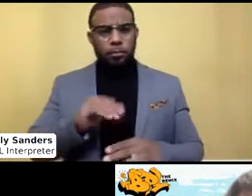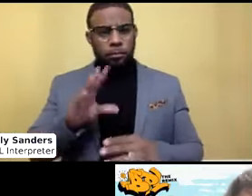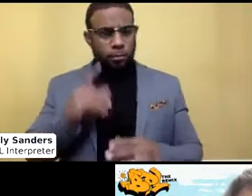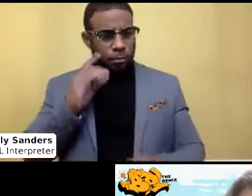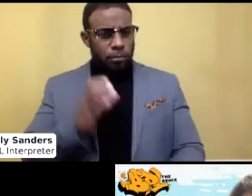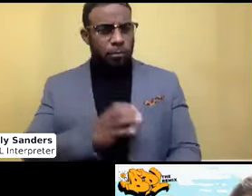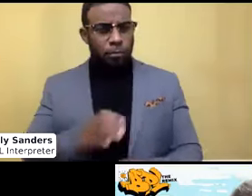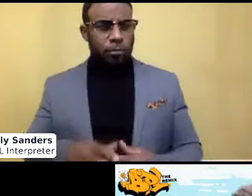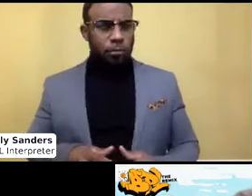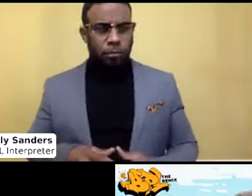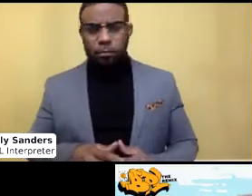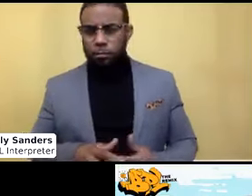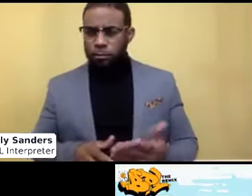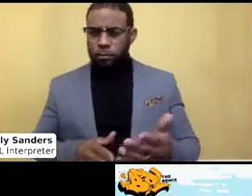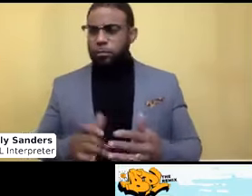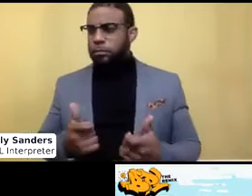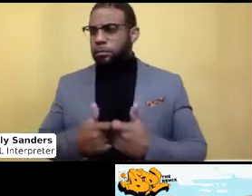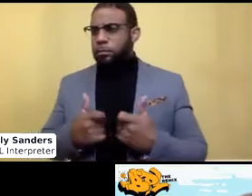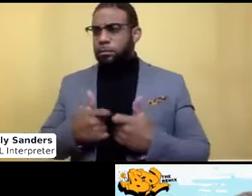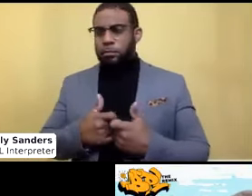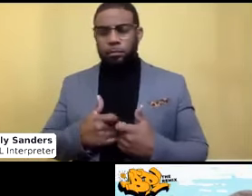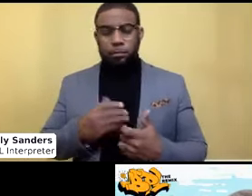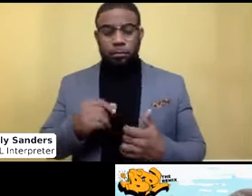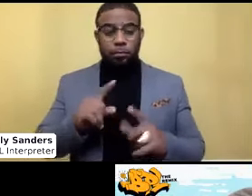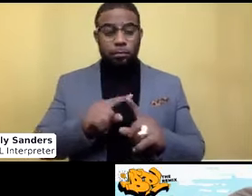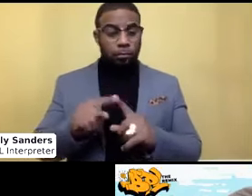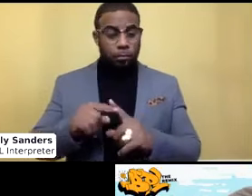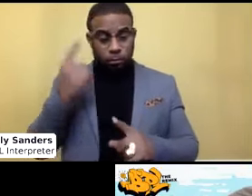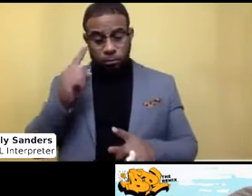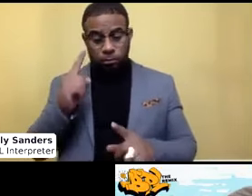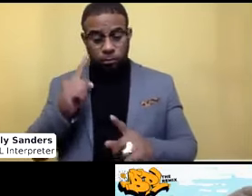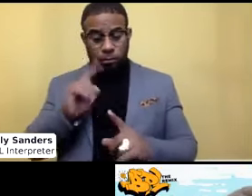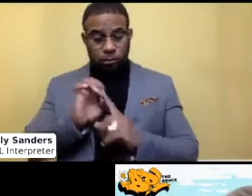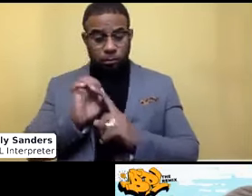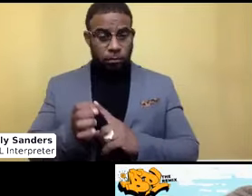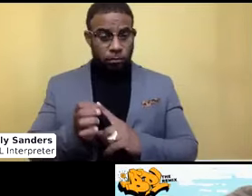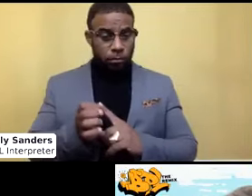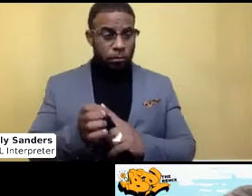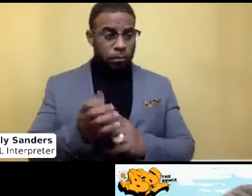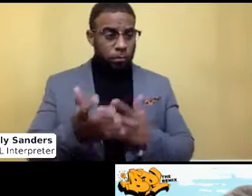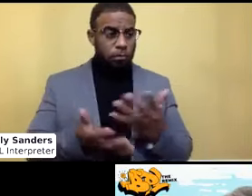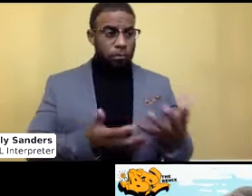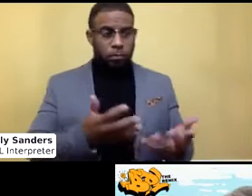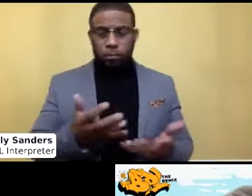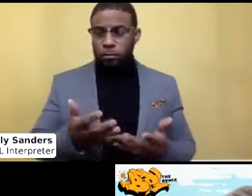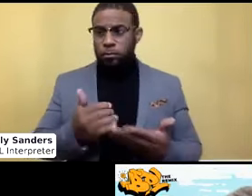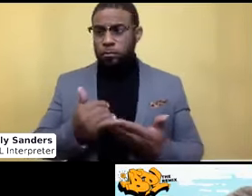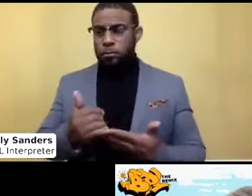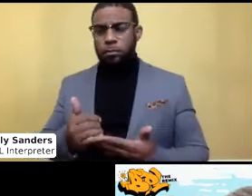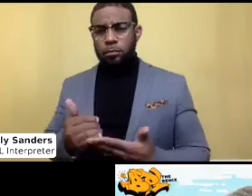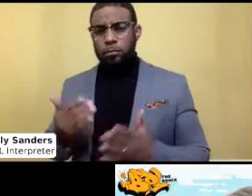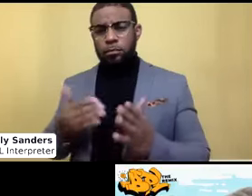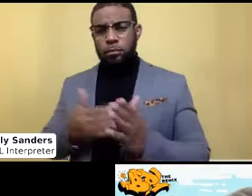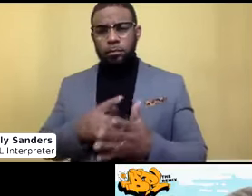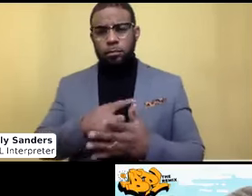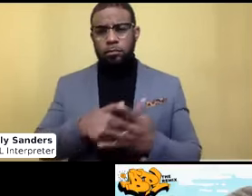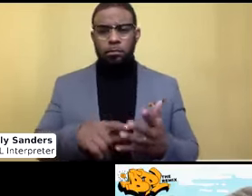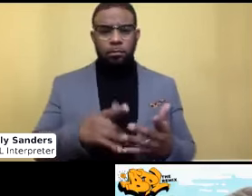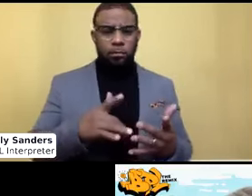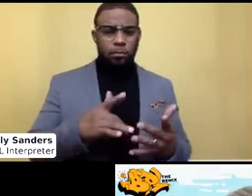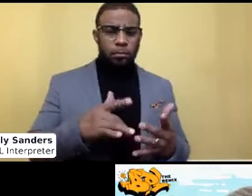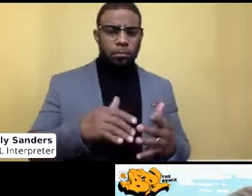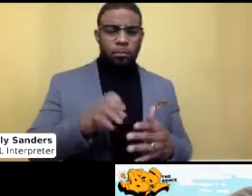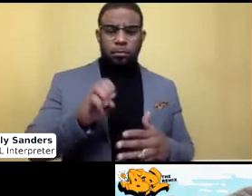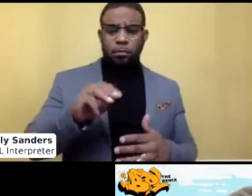power, electricity, and that also for environmental helping against the